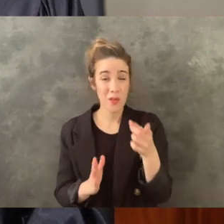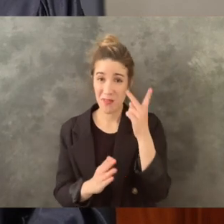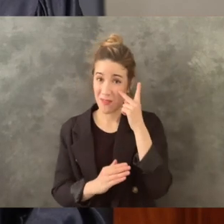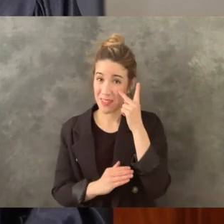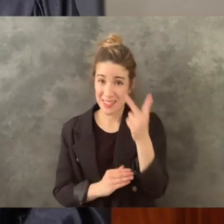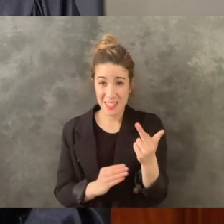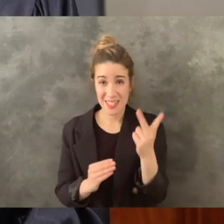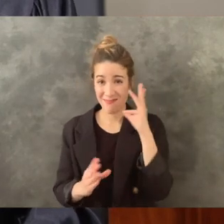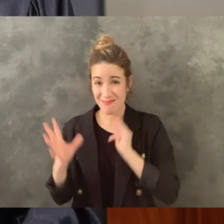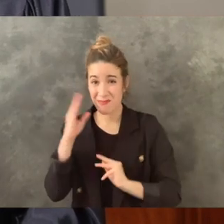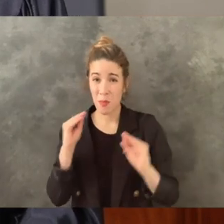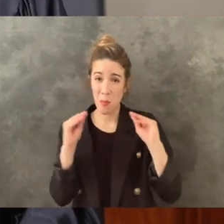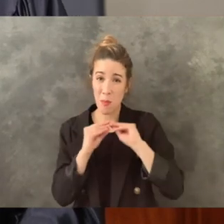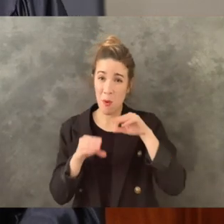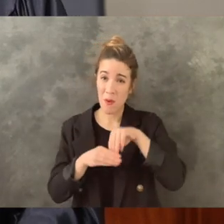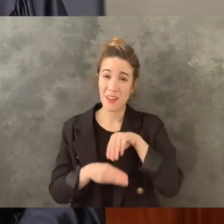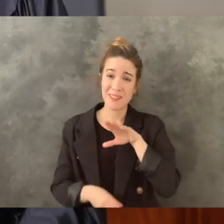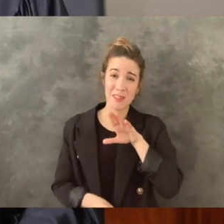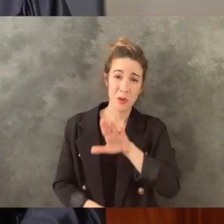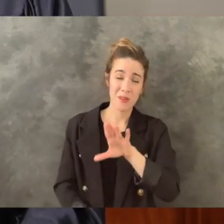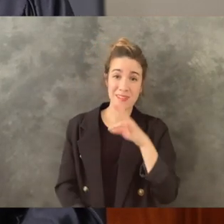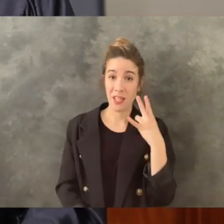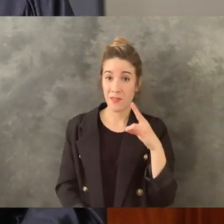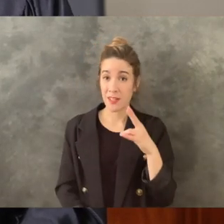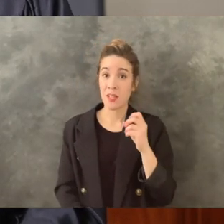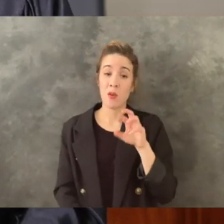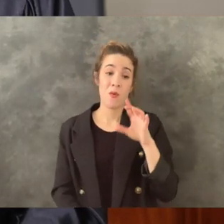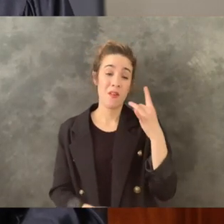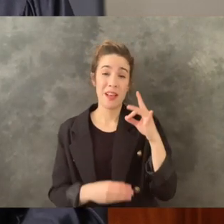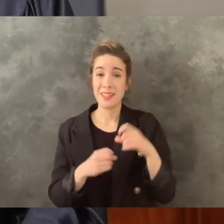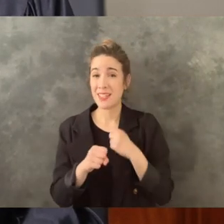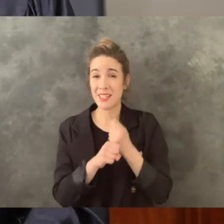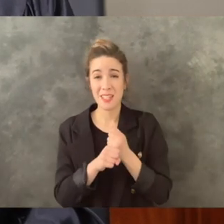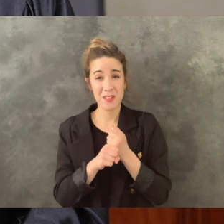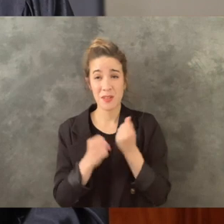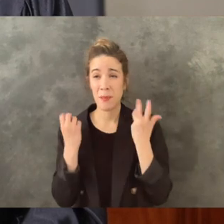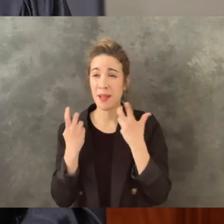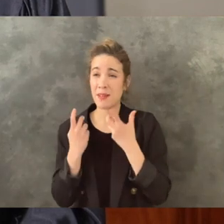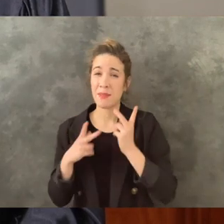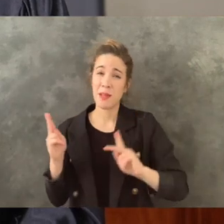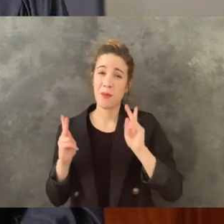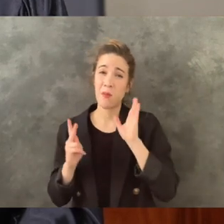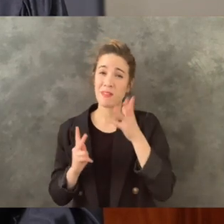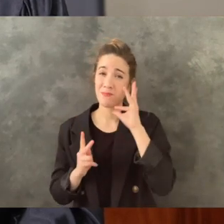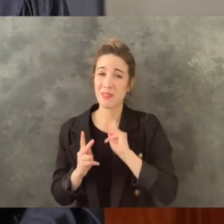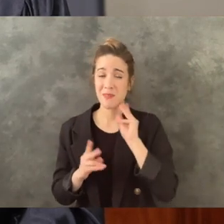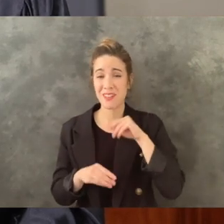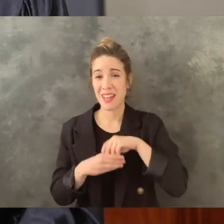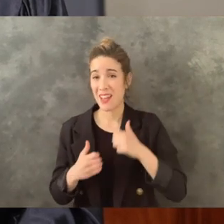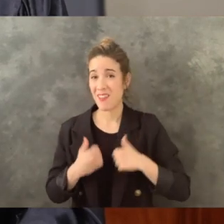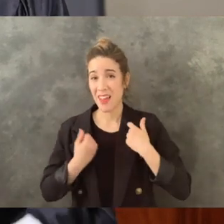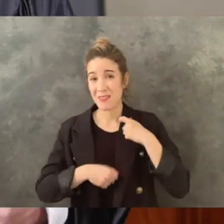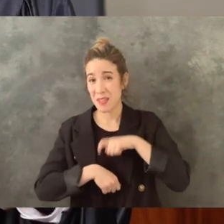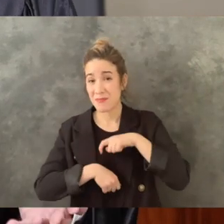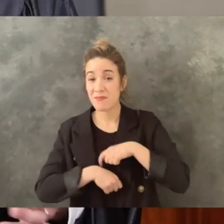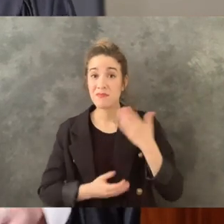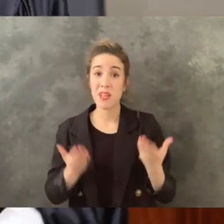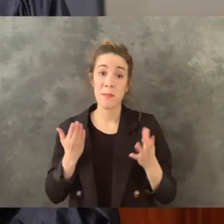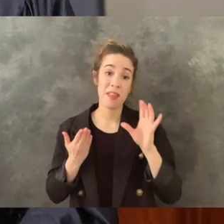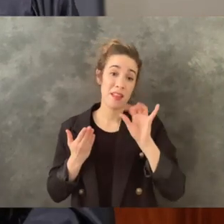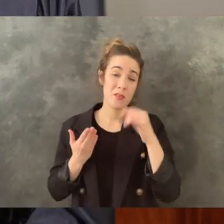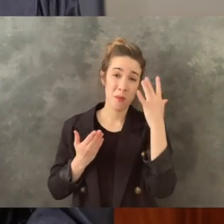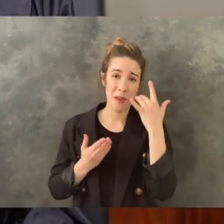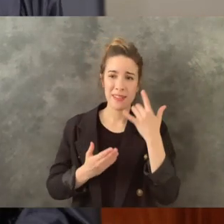Seniors, you have seen more in your 17 or 18 years than many people will experience in a lifetime. Perhaps